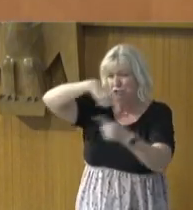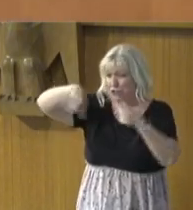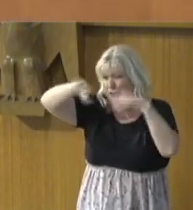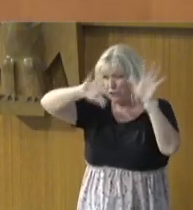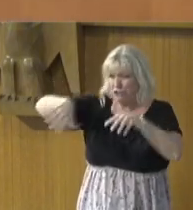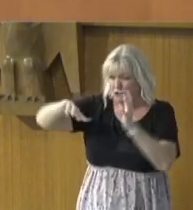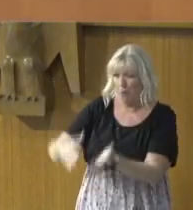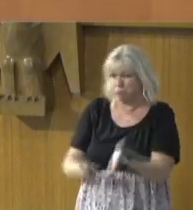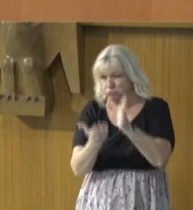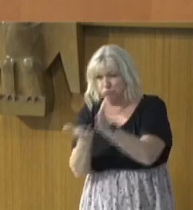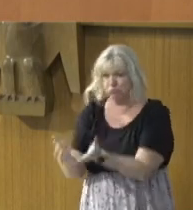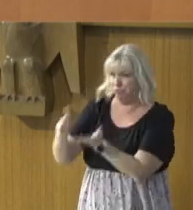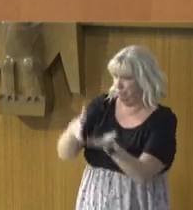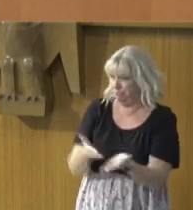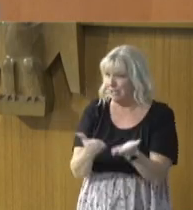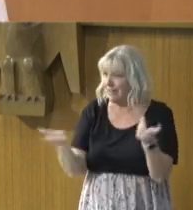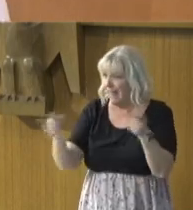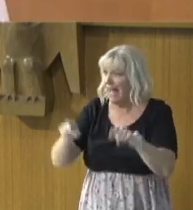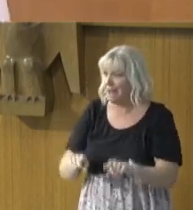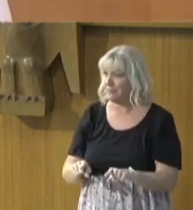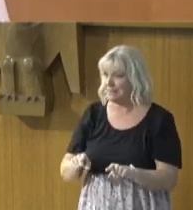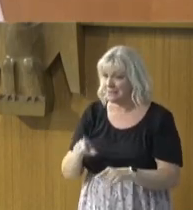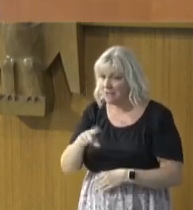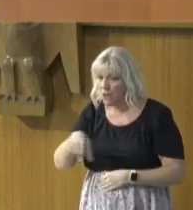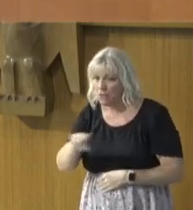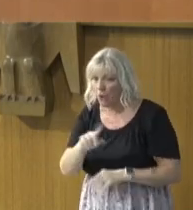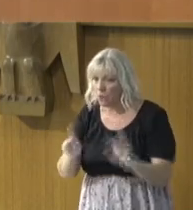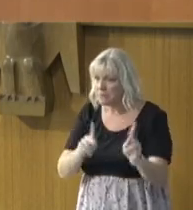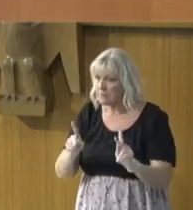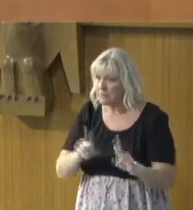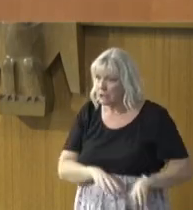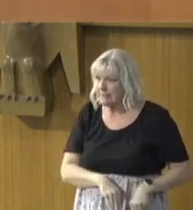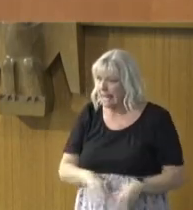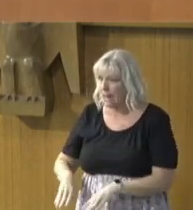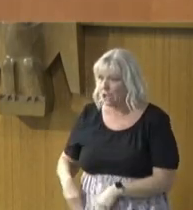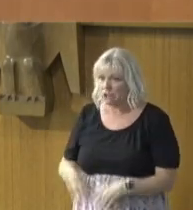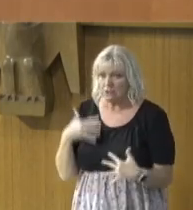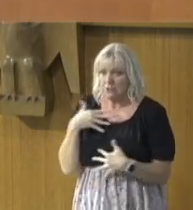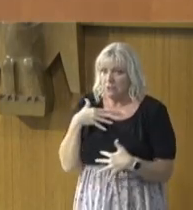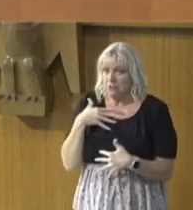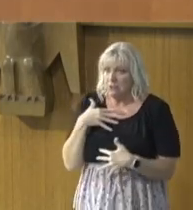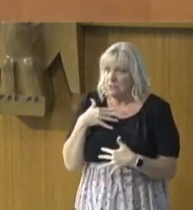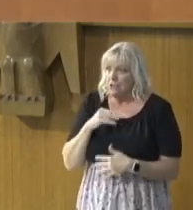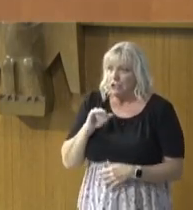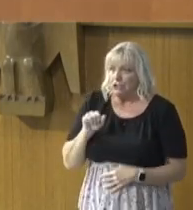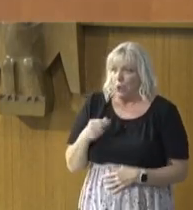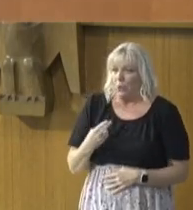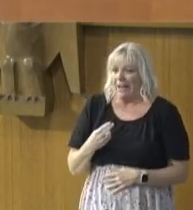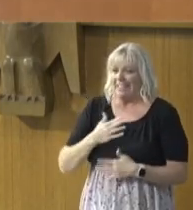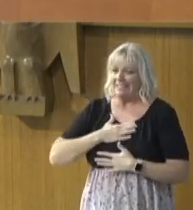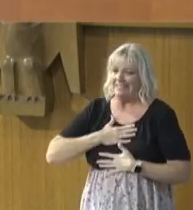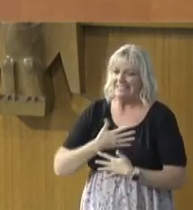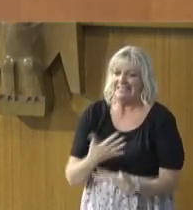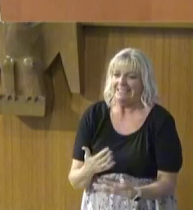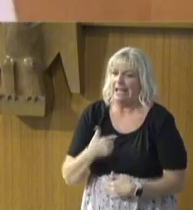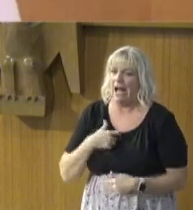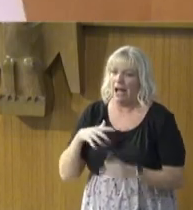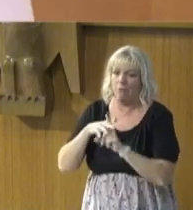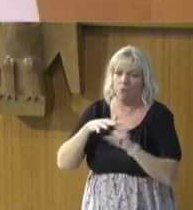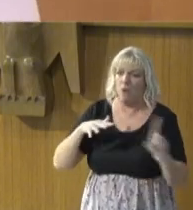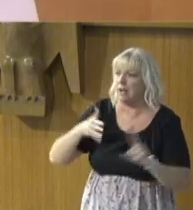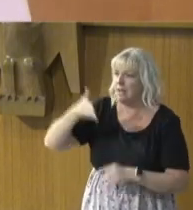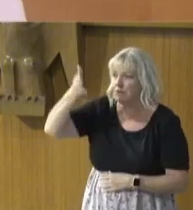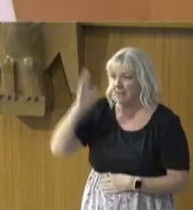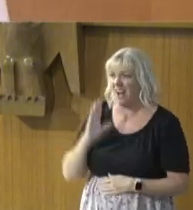the children. A storm comes, and the sailors on the boat are terrified. And Jonah confesses he's on the run from God. And that it's his